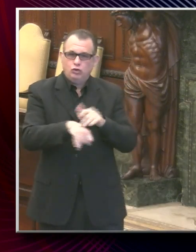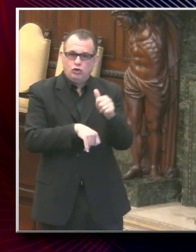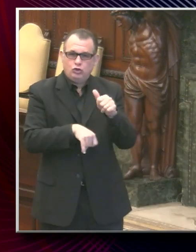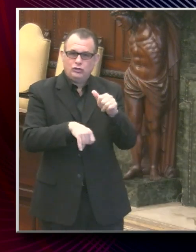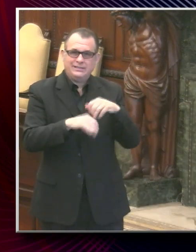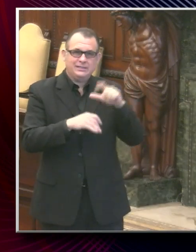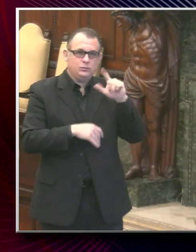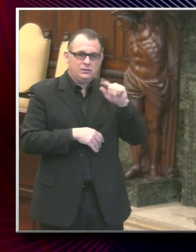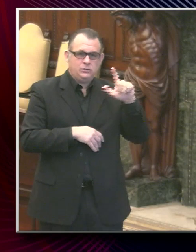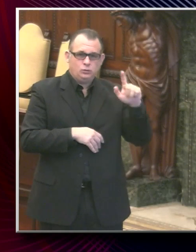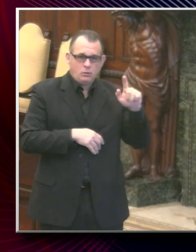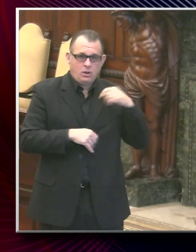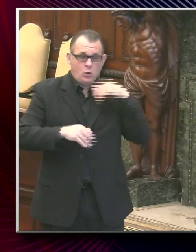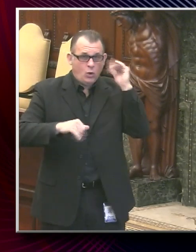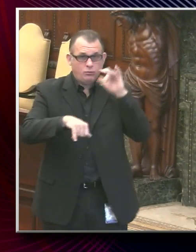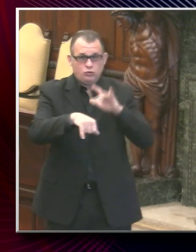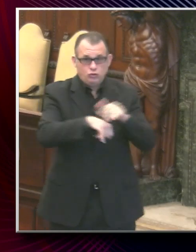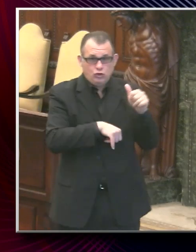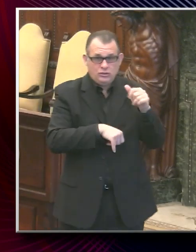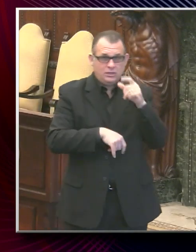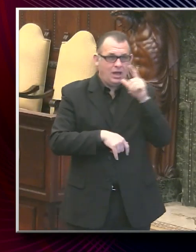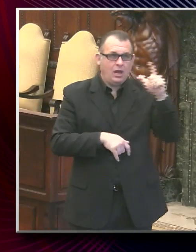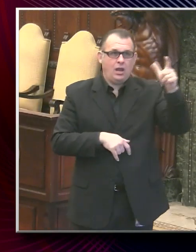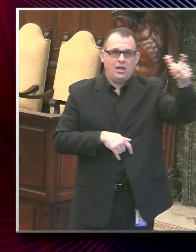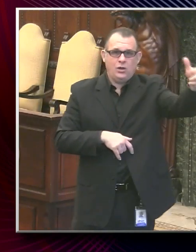later in 2021. But I think it would be